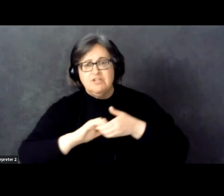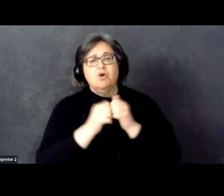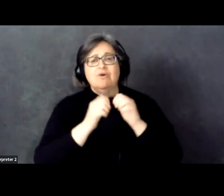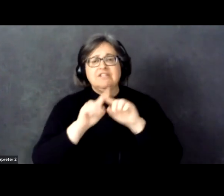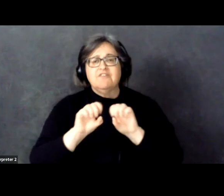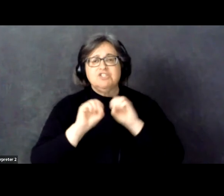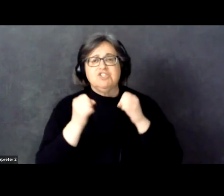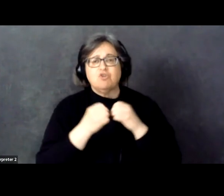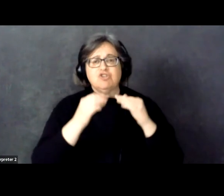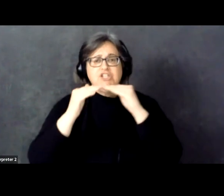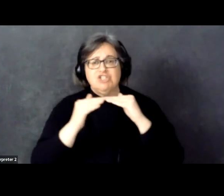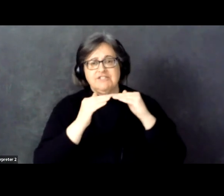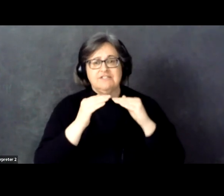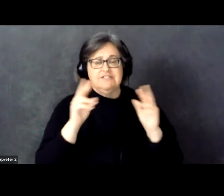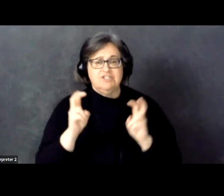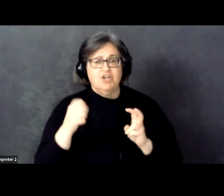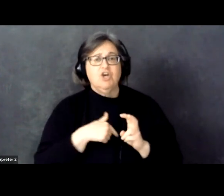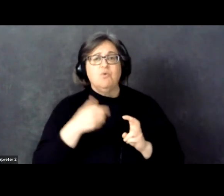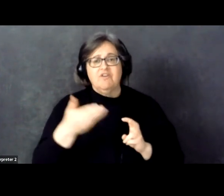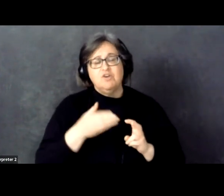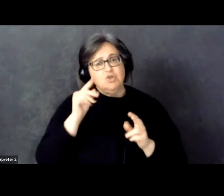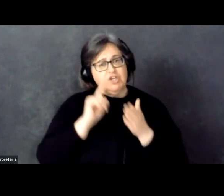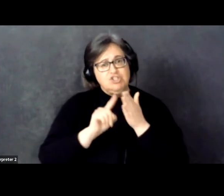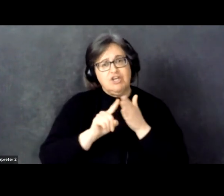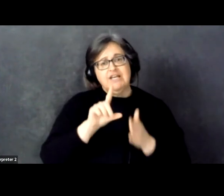issues. We invite you to visit